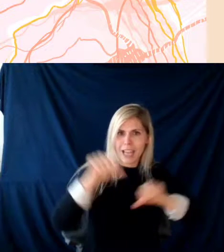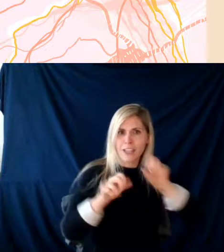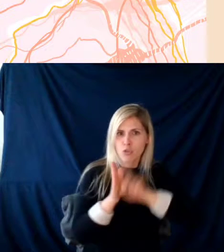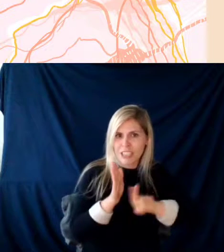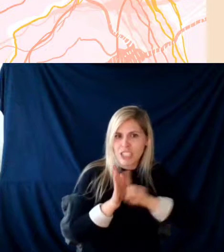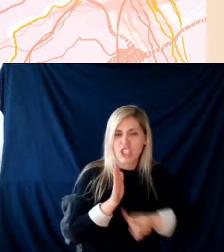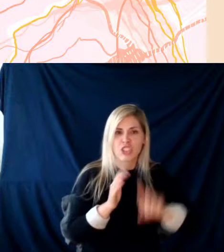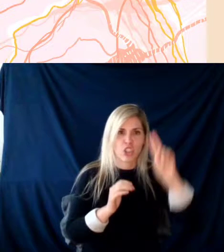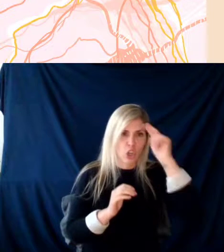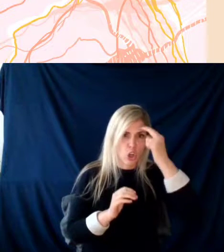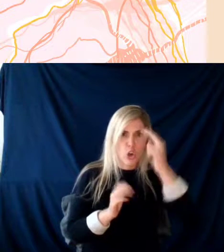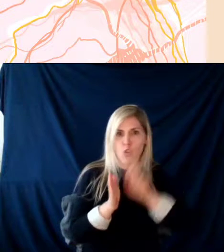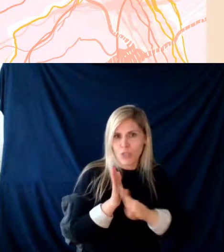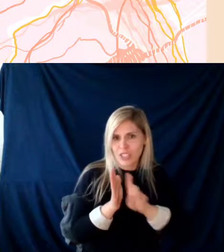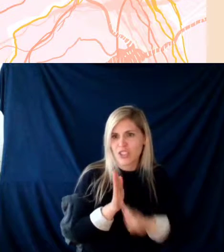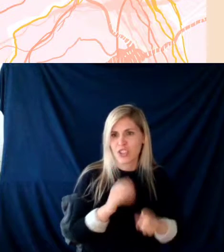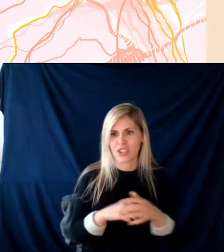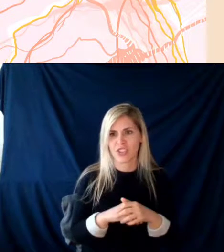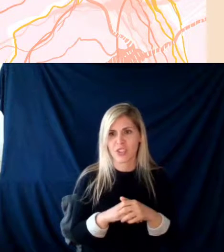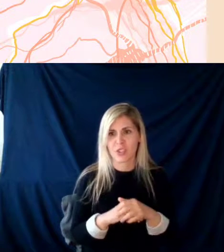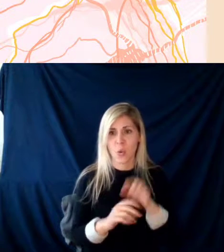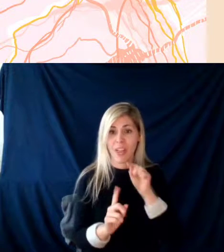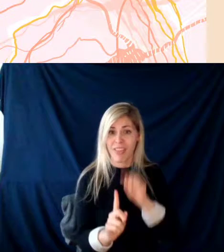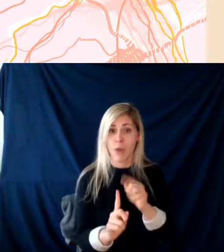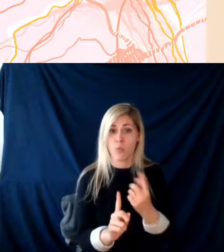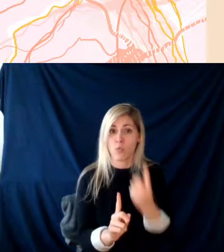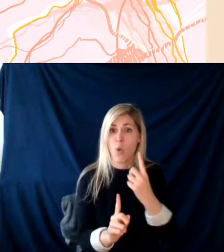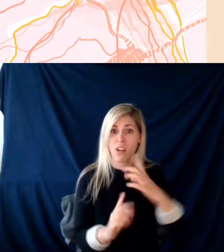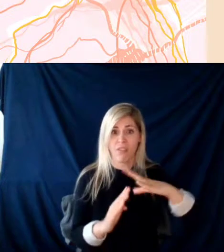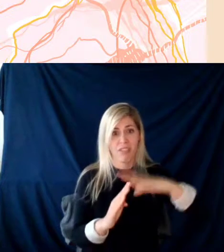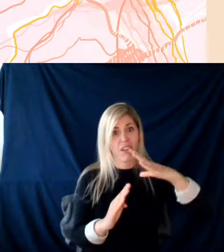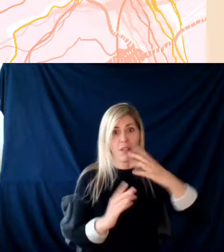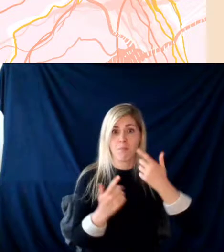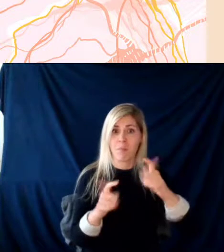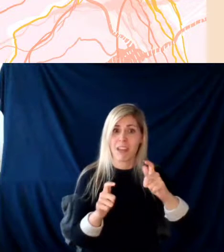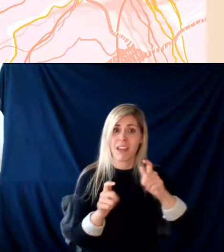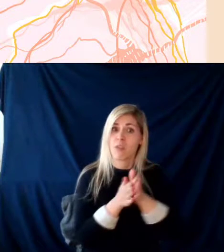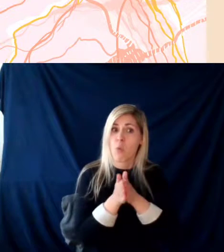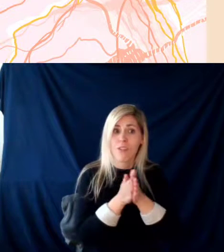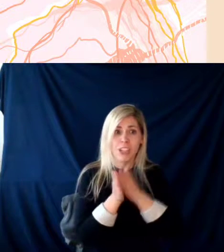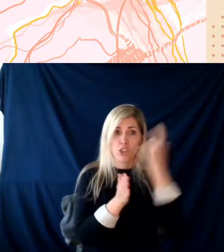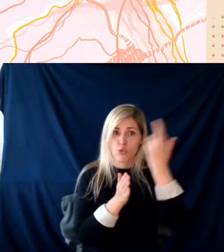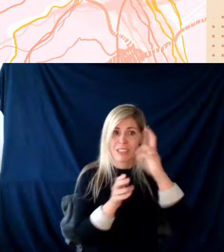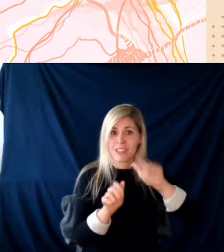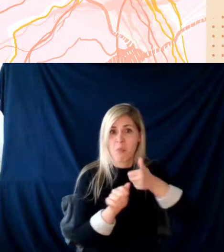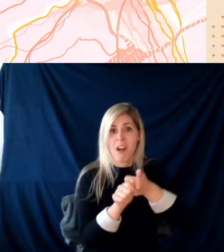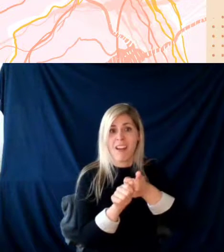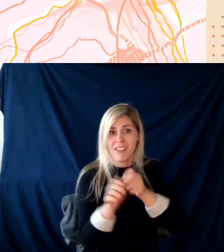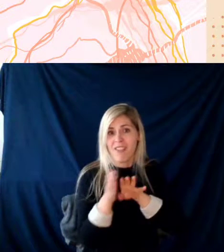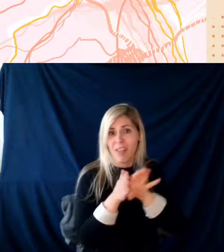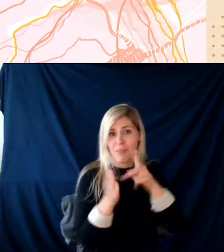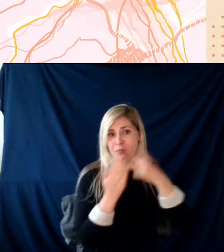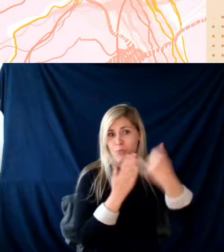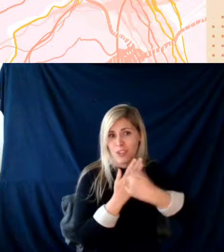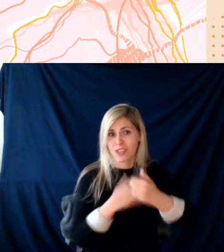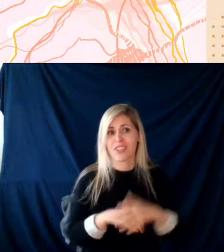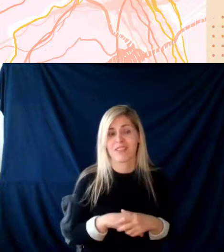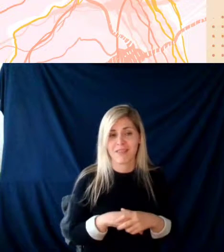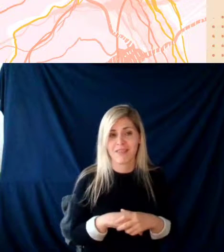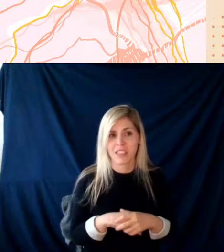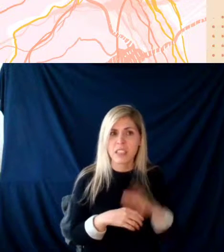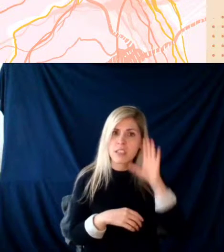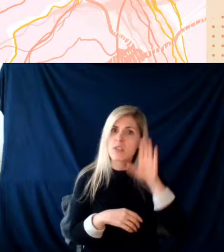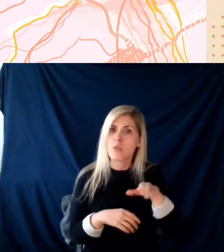neuroscience research and neurological research. And so, that was one of the big motivations developing this project,